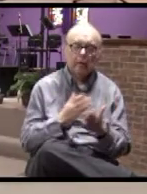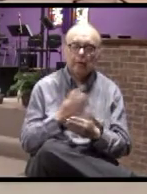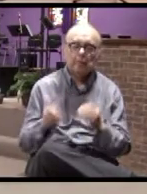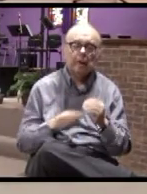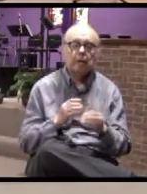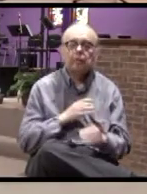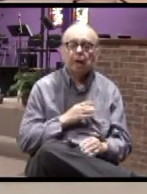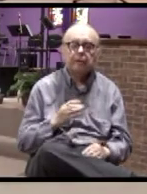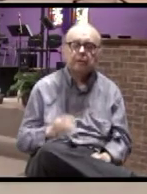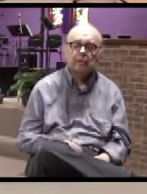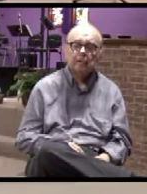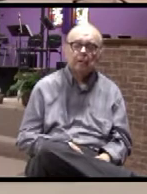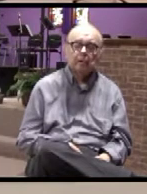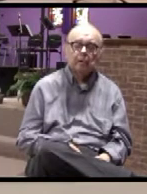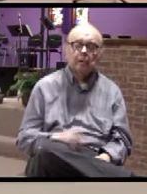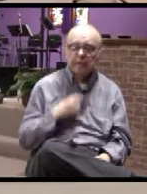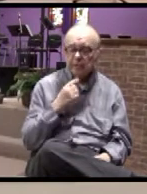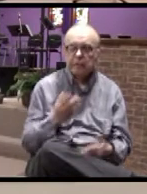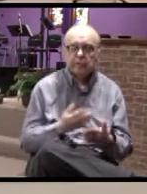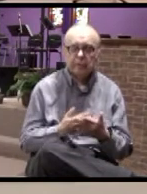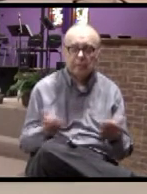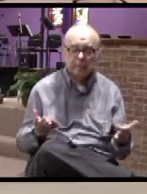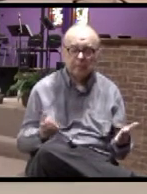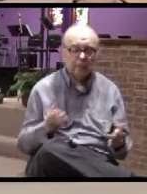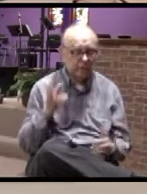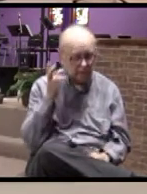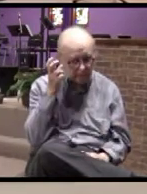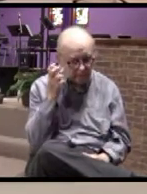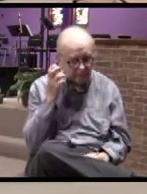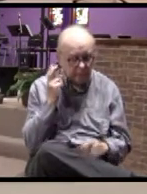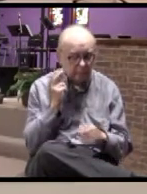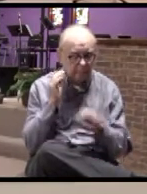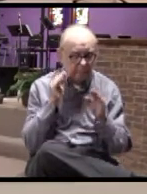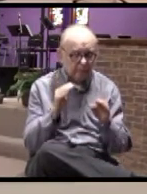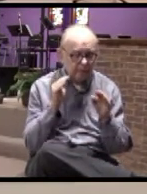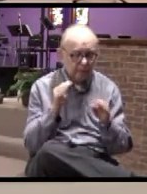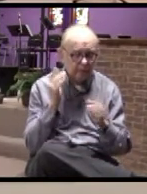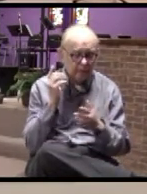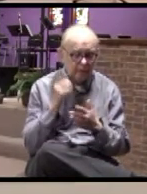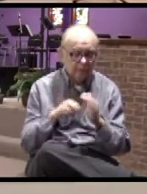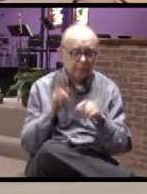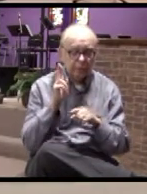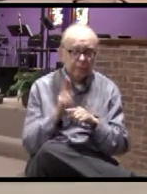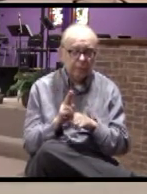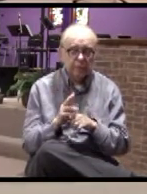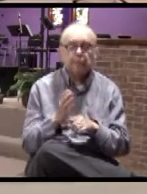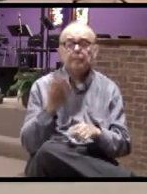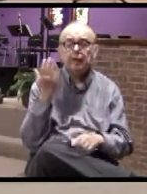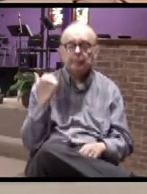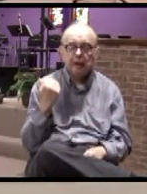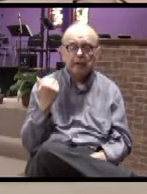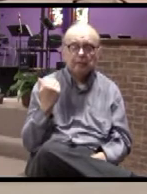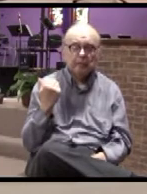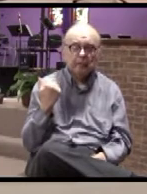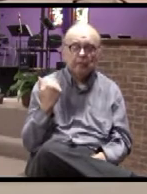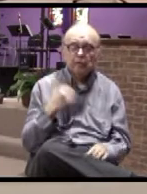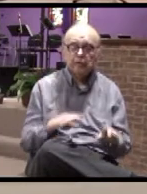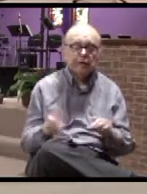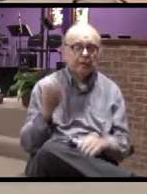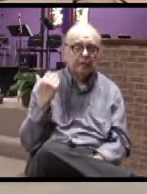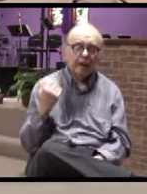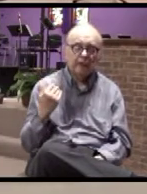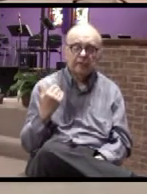Christ. May I say to you, Satan may keep reminding you of what you used to be and what you were doing,